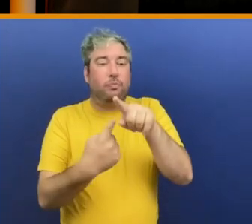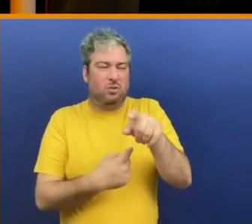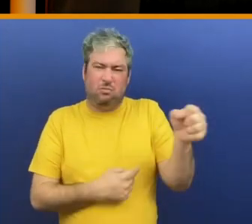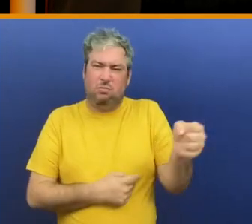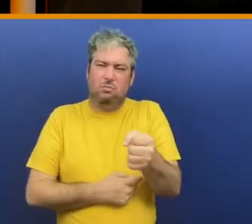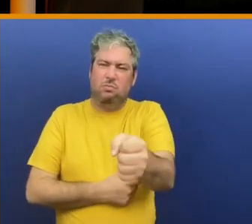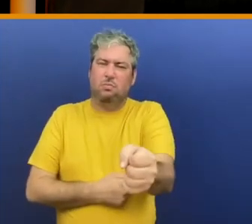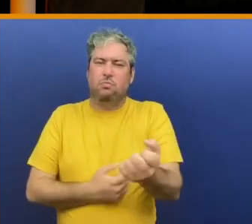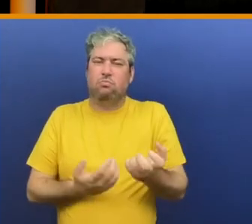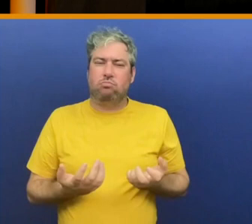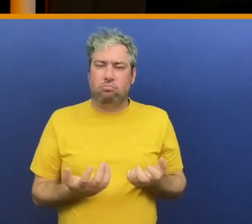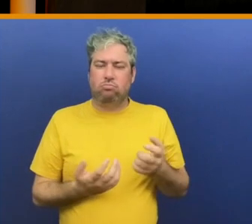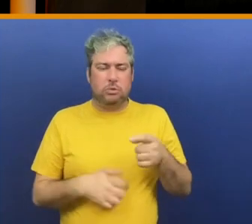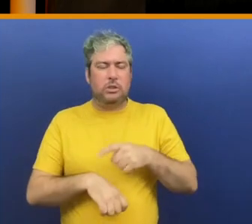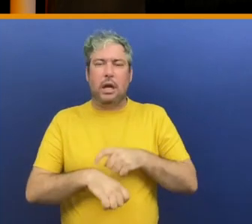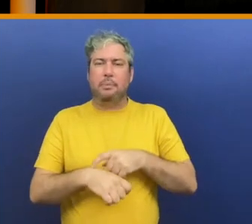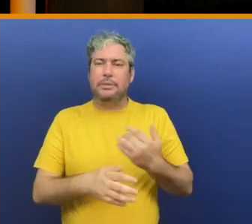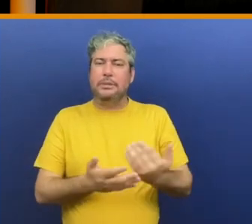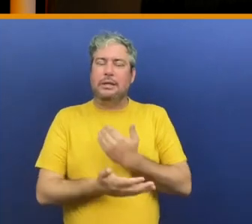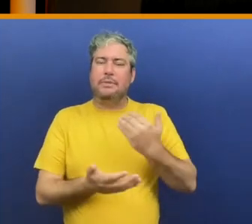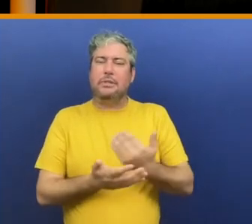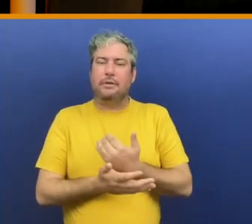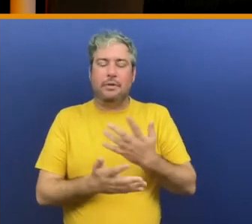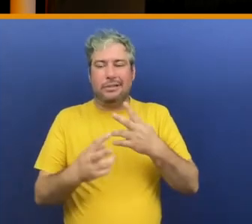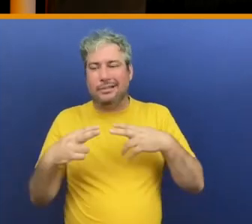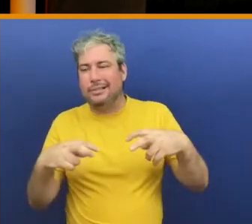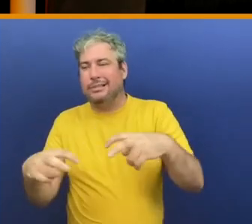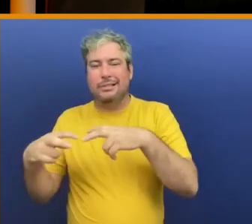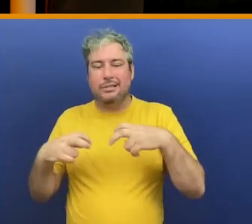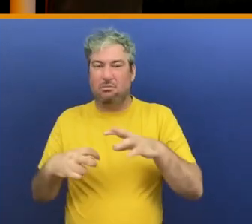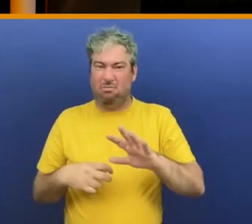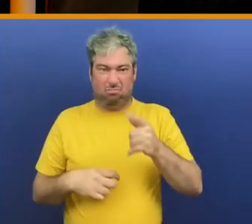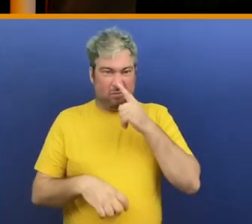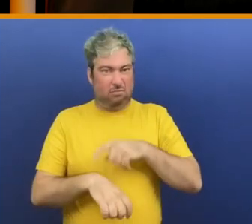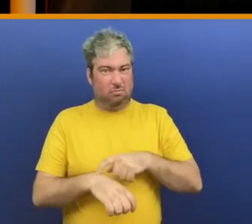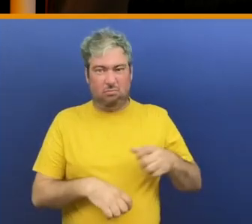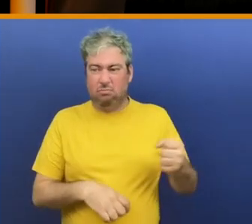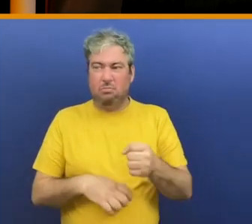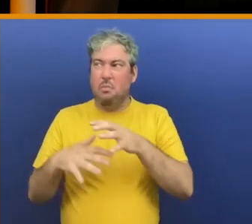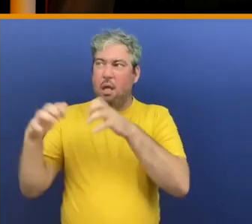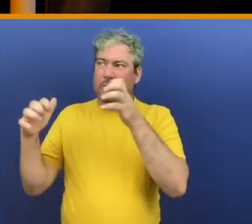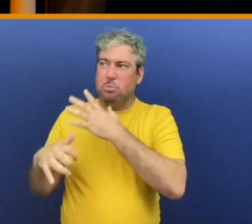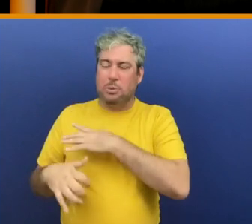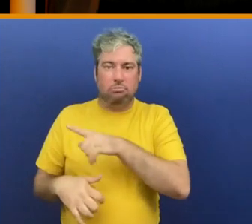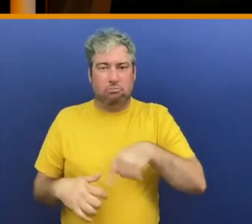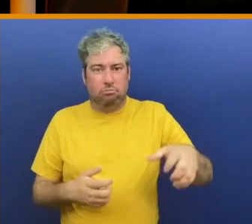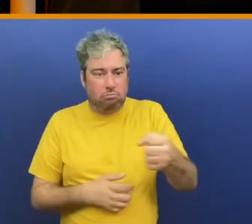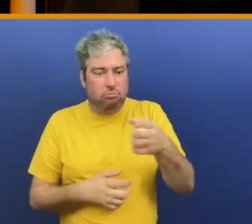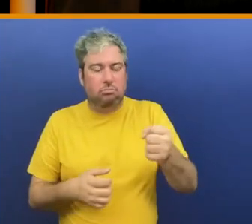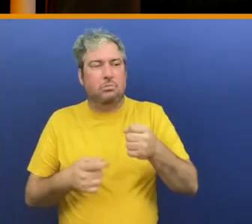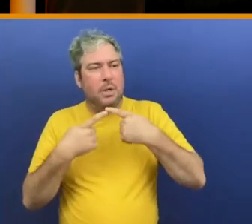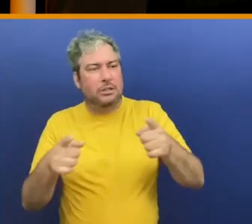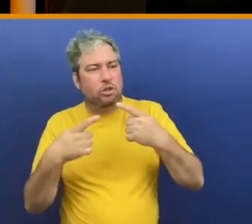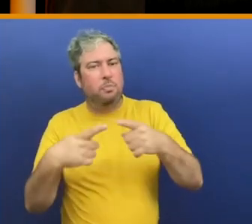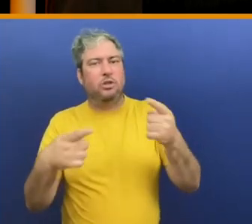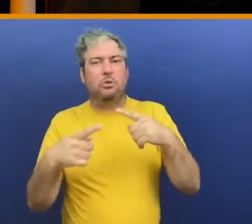our parliamentary people and the best possible message gets out there. My mother-in-law used to say, never waste time,